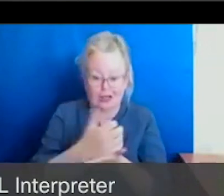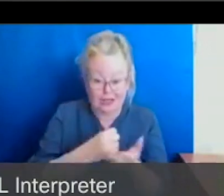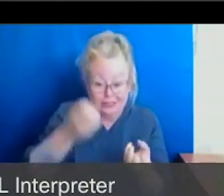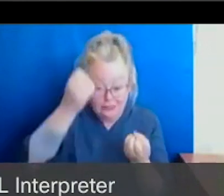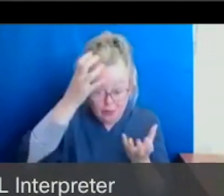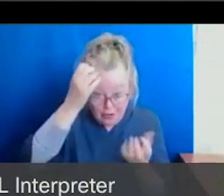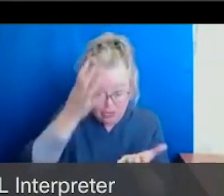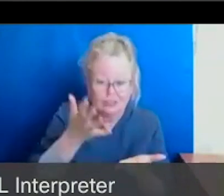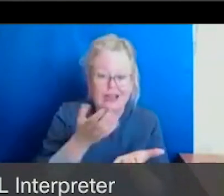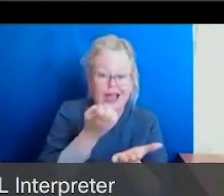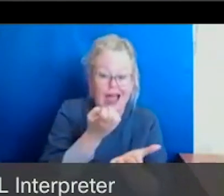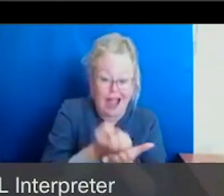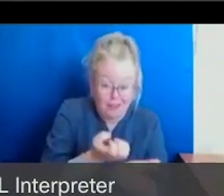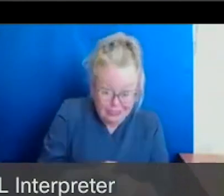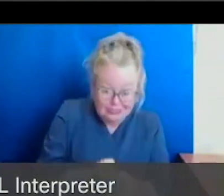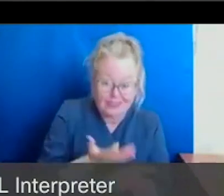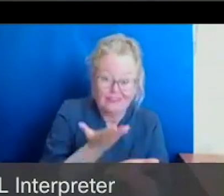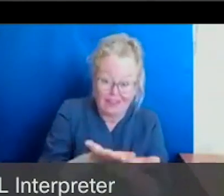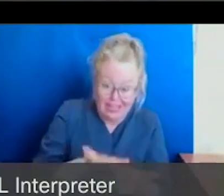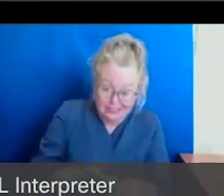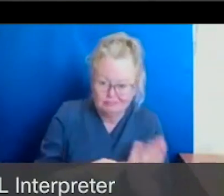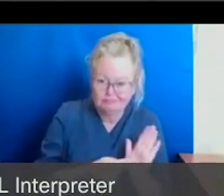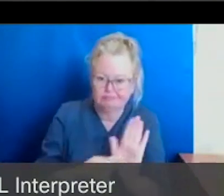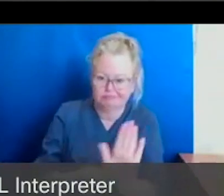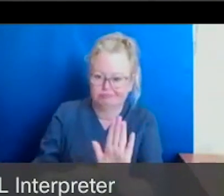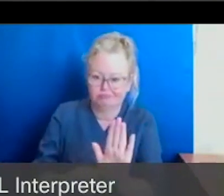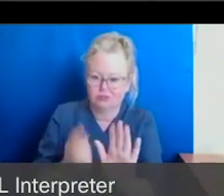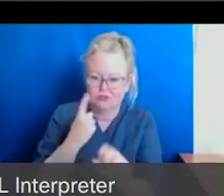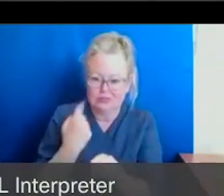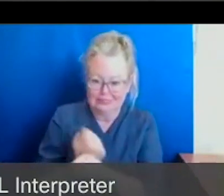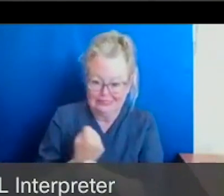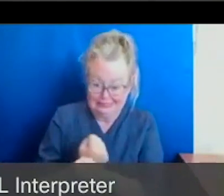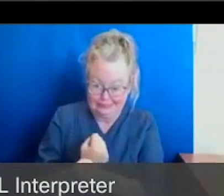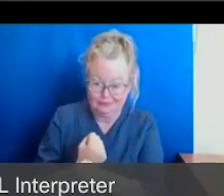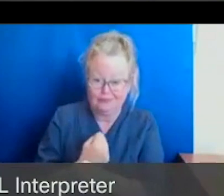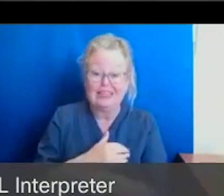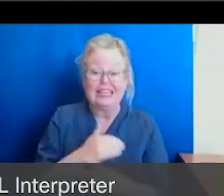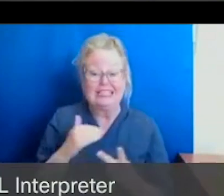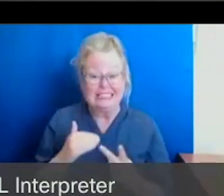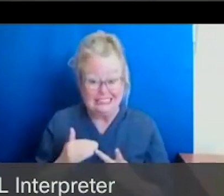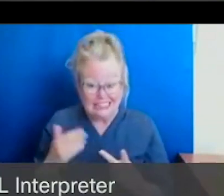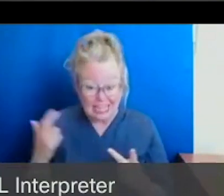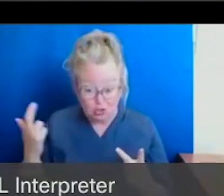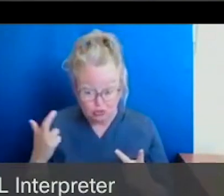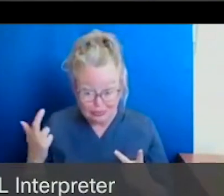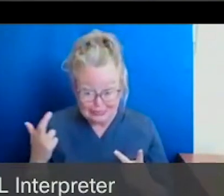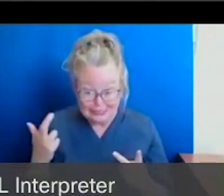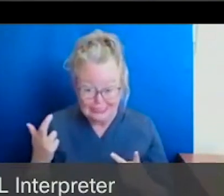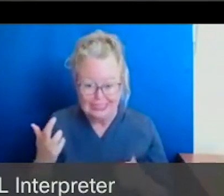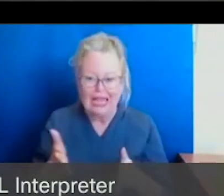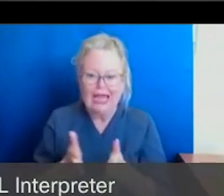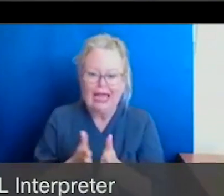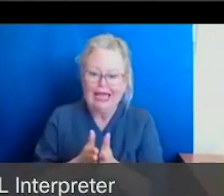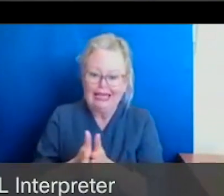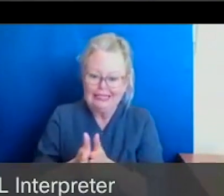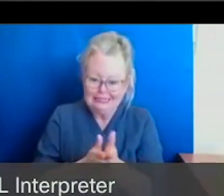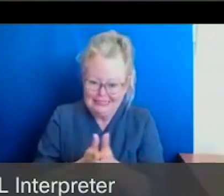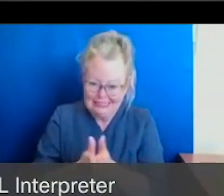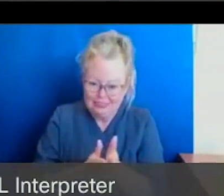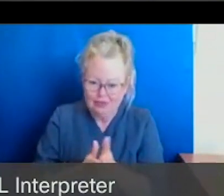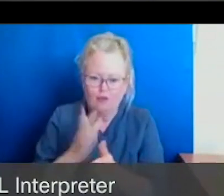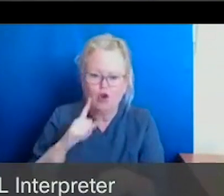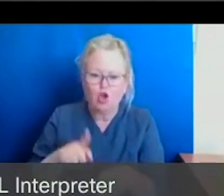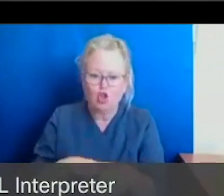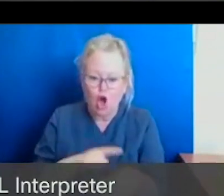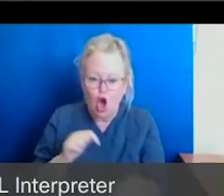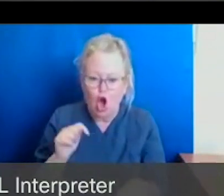and policy decisions. It has a second purpose as an incentive for people to look at longer term